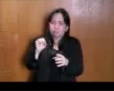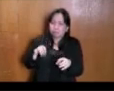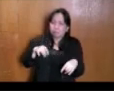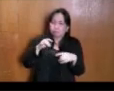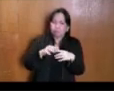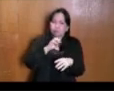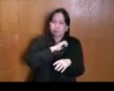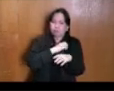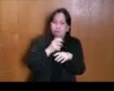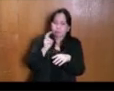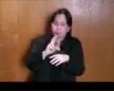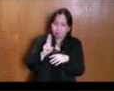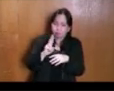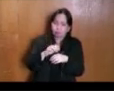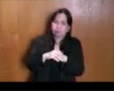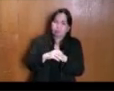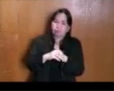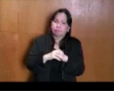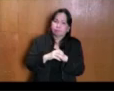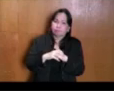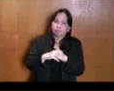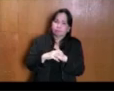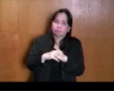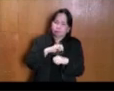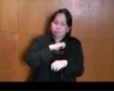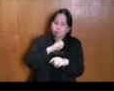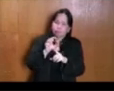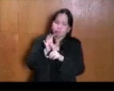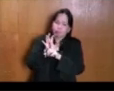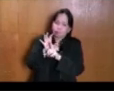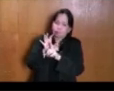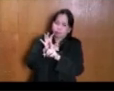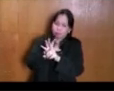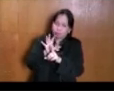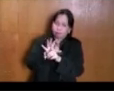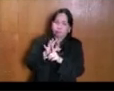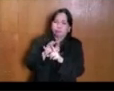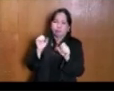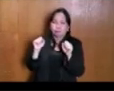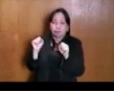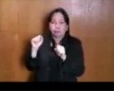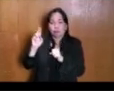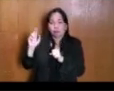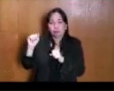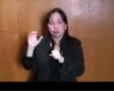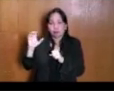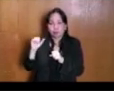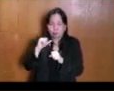better estimate energy demands for heating and cooling buildings.